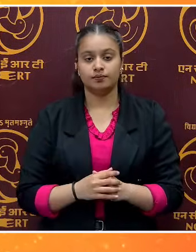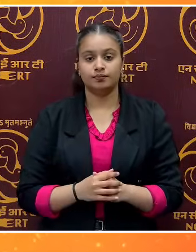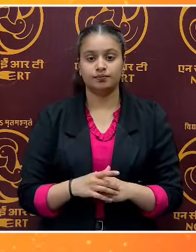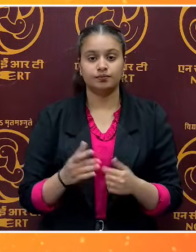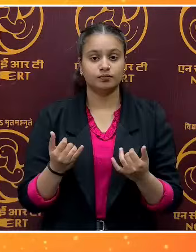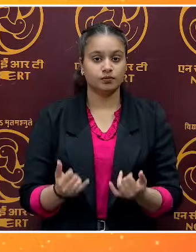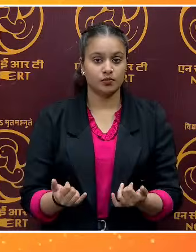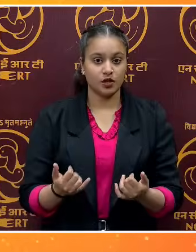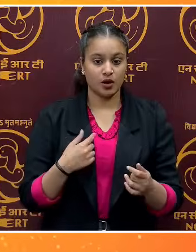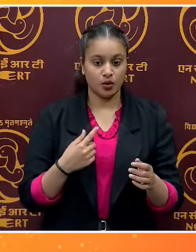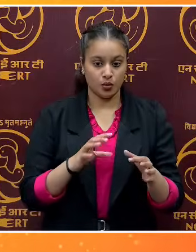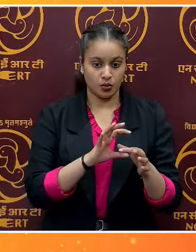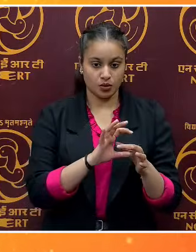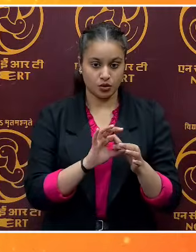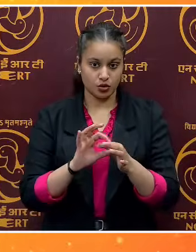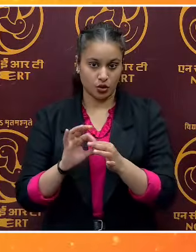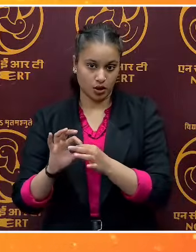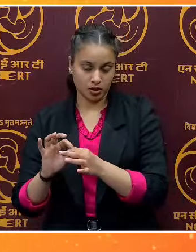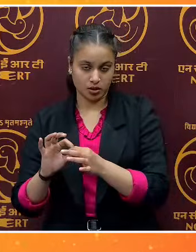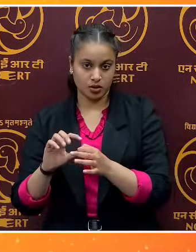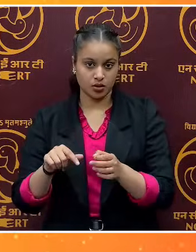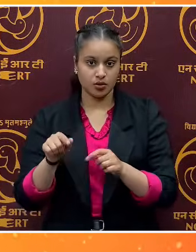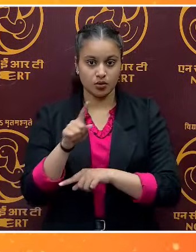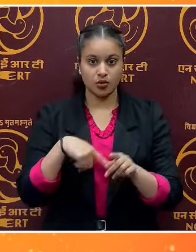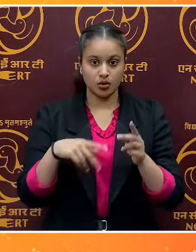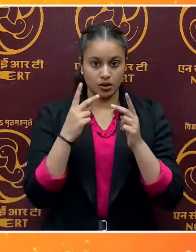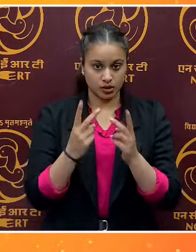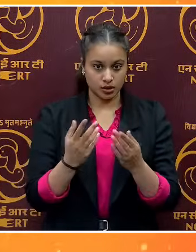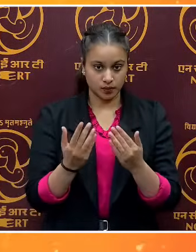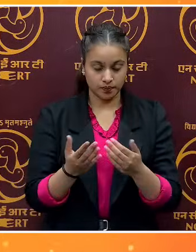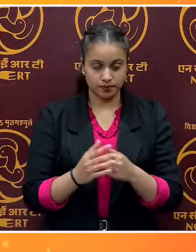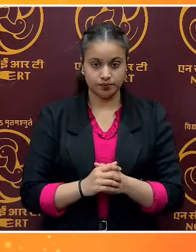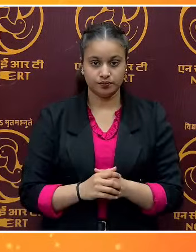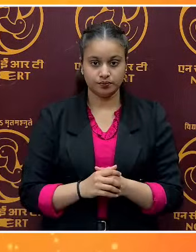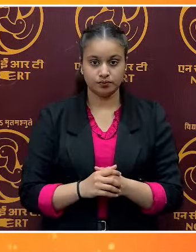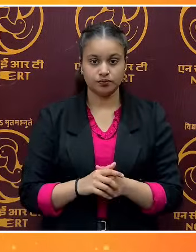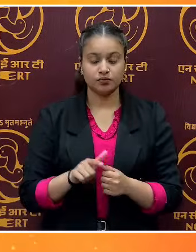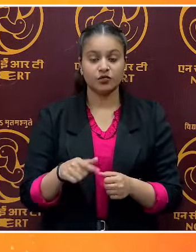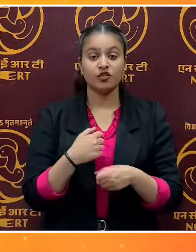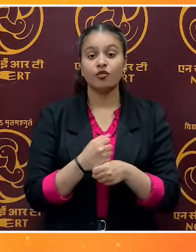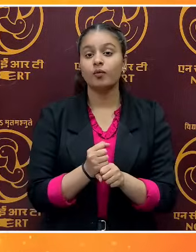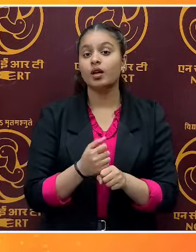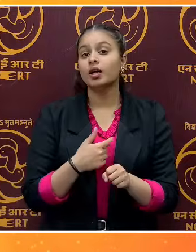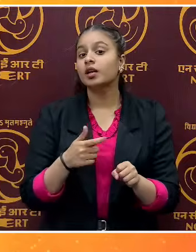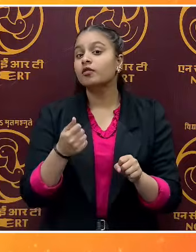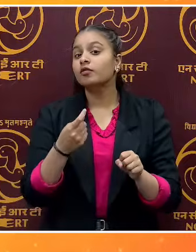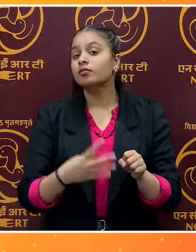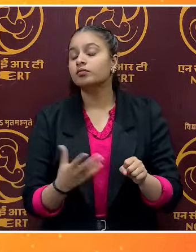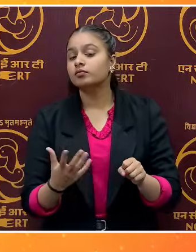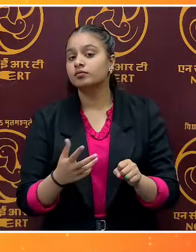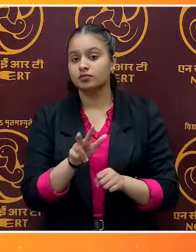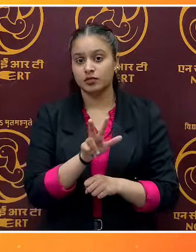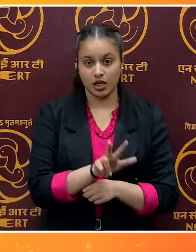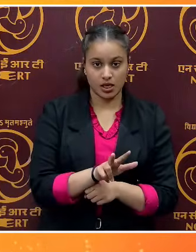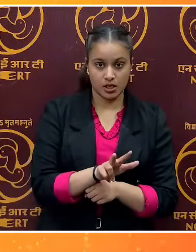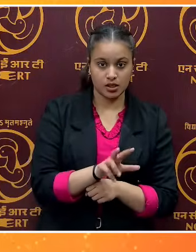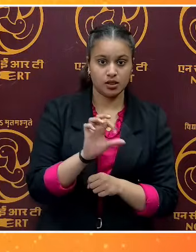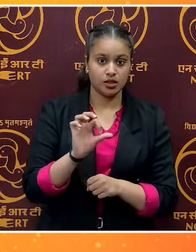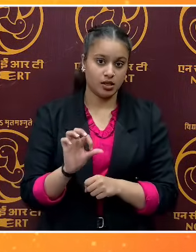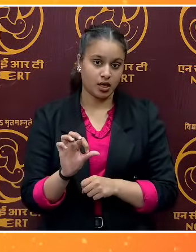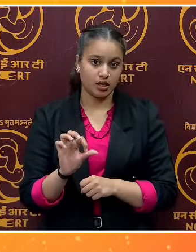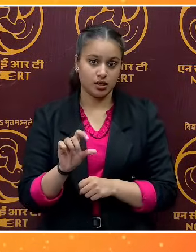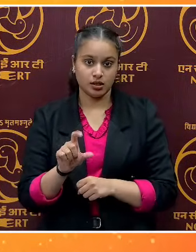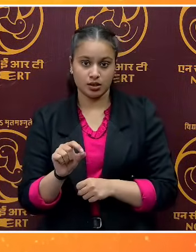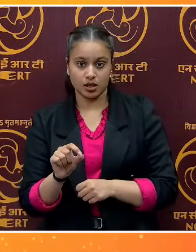we can join this and you can see that we form how many here? We have 8, 9,